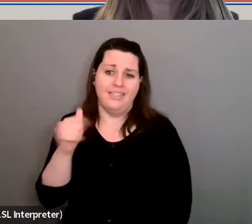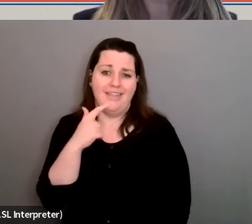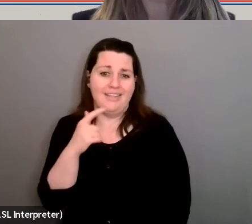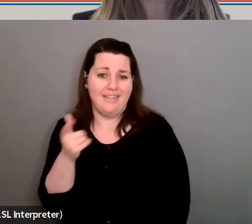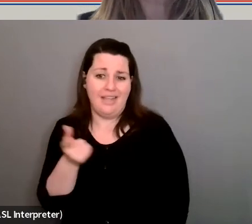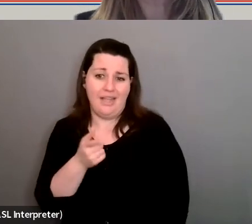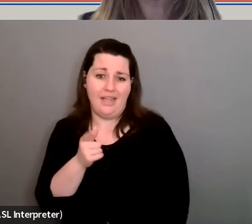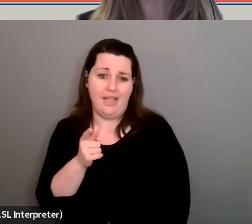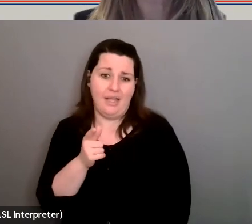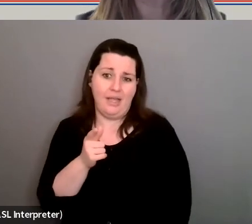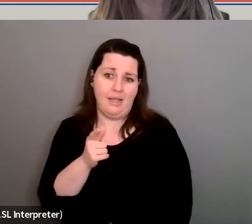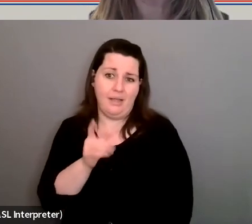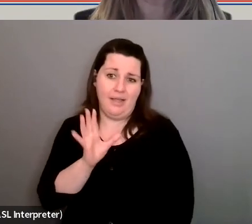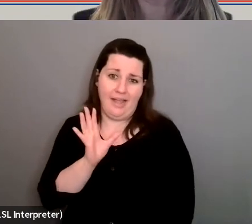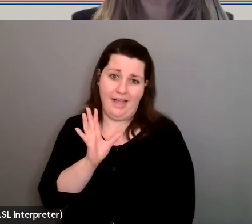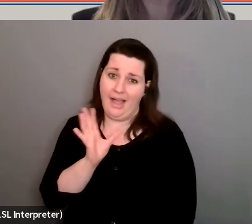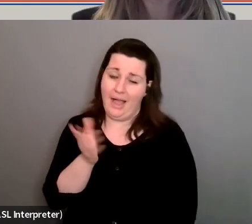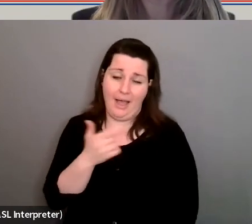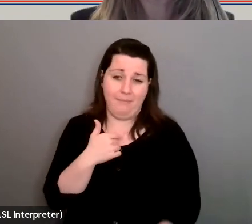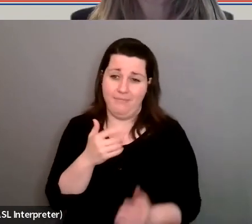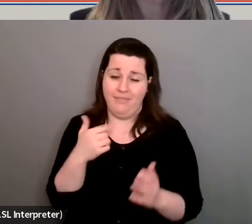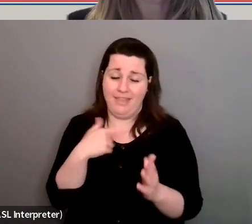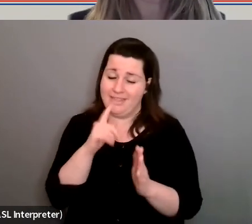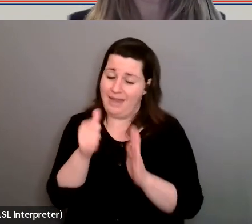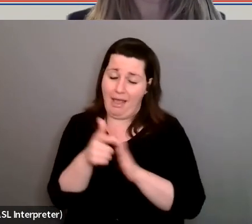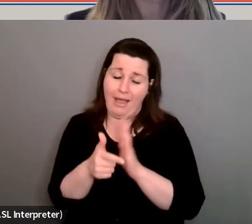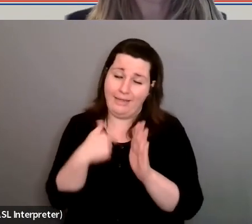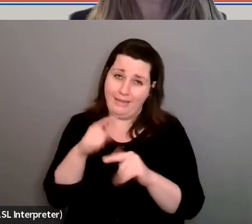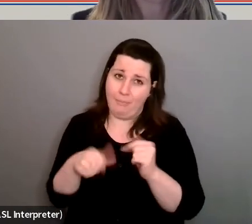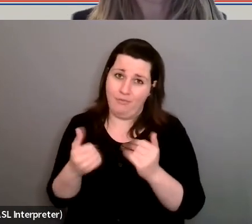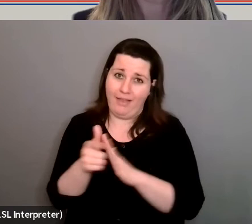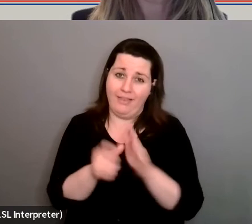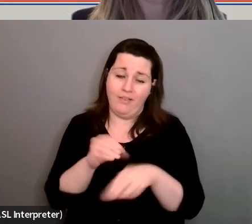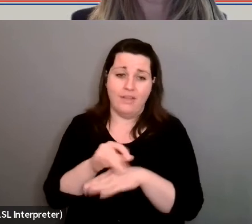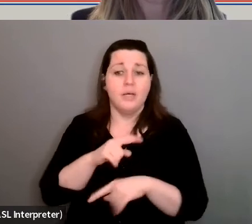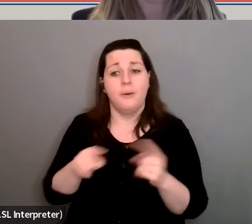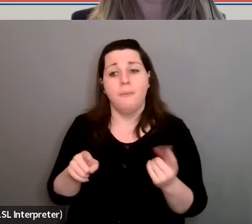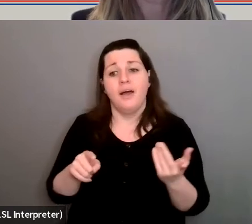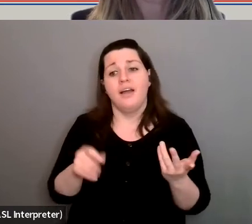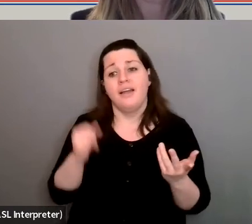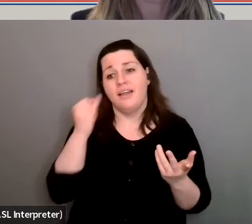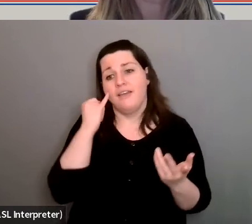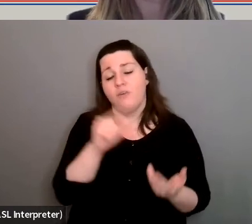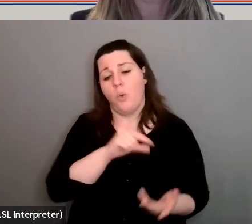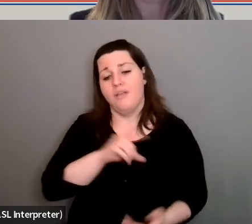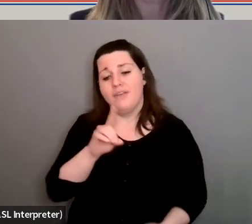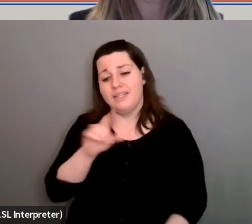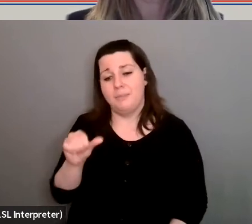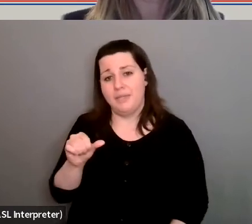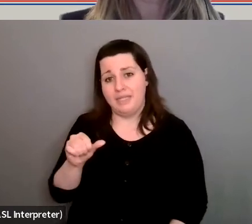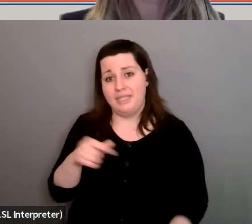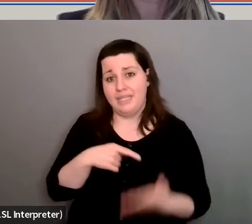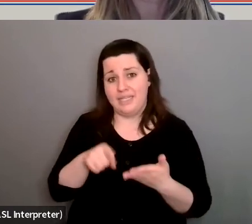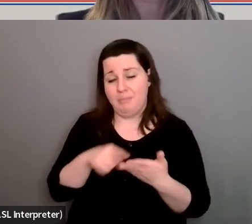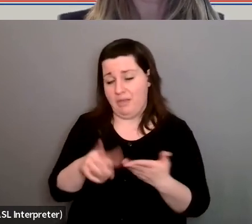We cannot give tax or legal yeah. advice, but if it's going to better for if it's a qualified disability expense, you would just